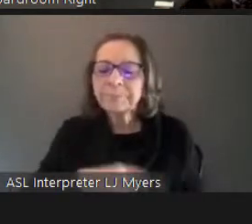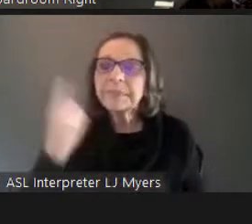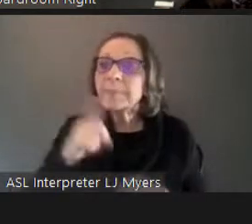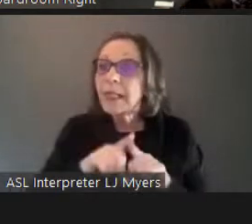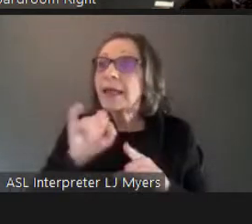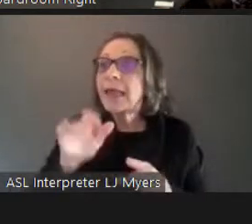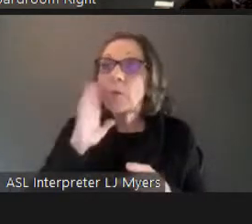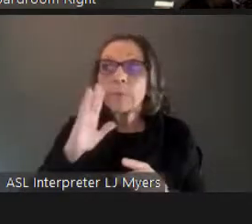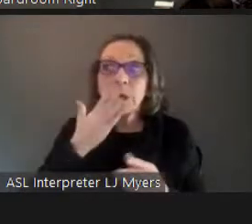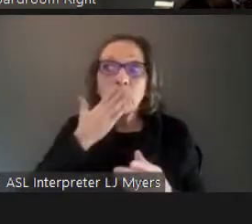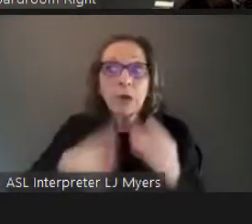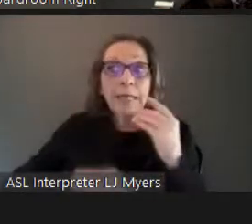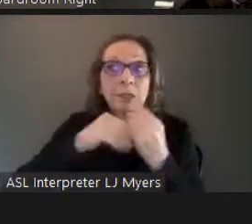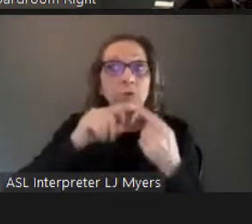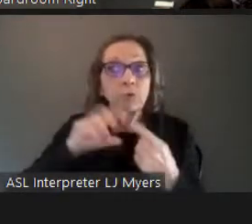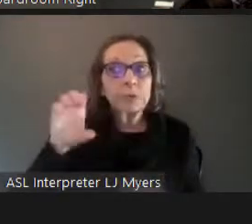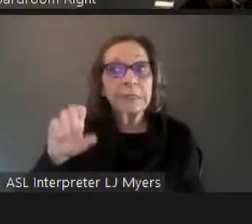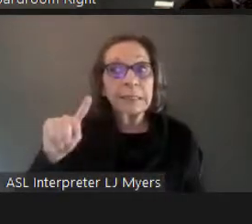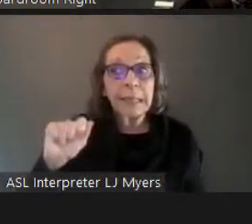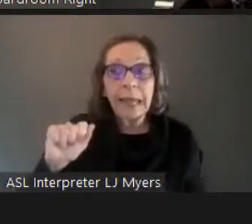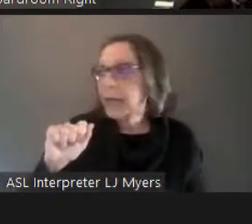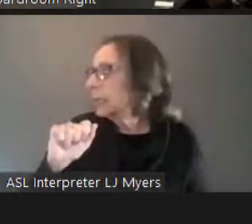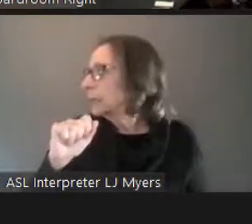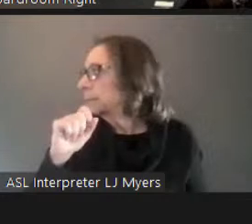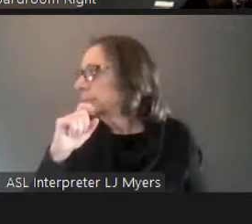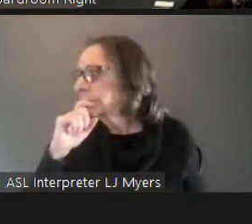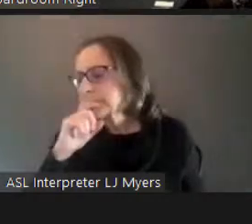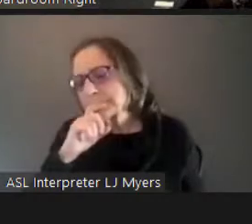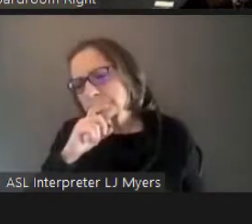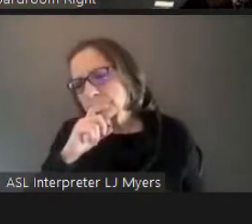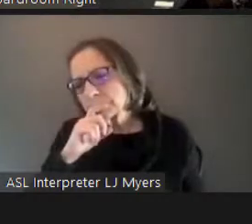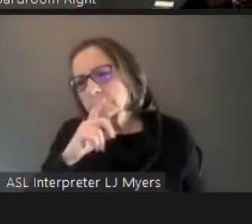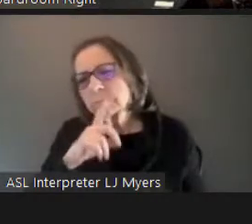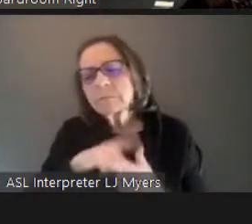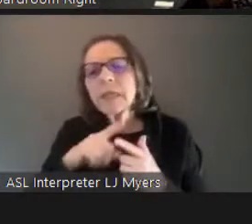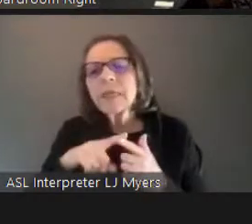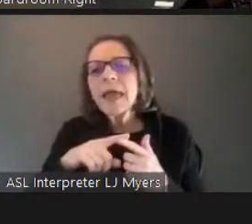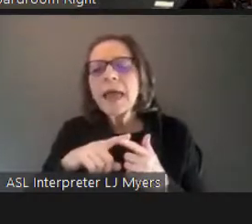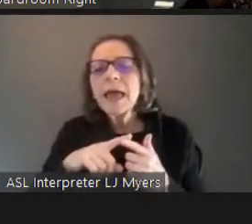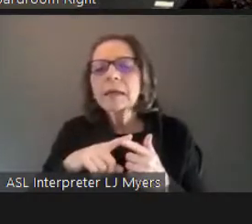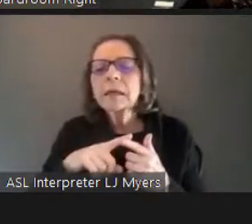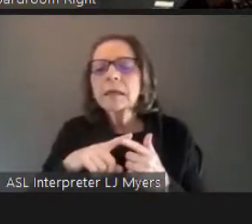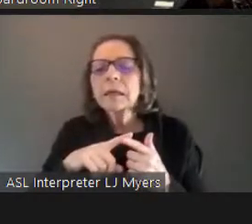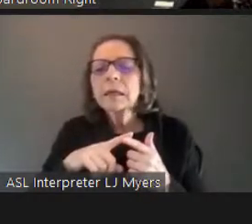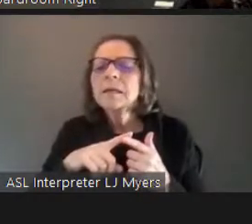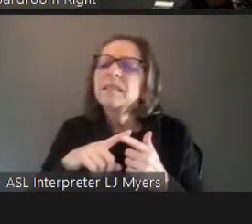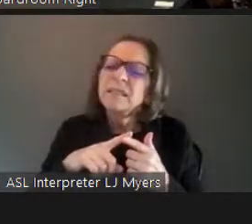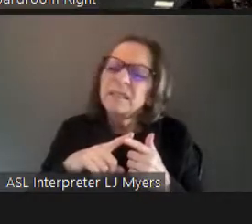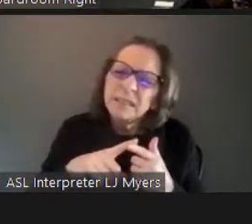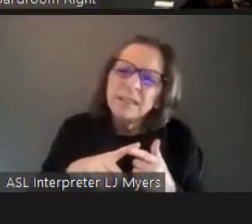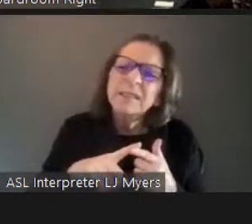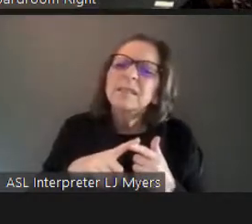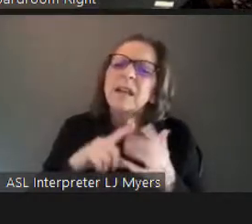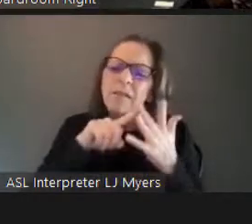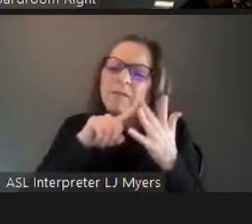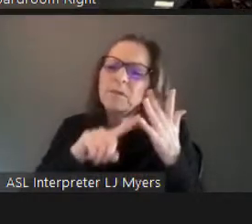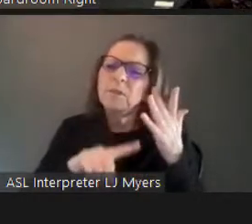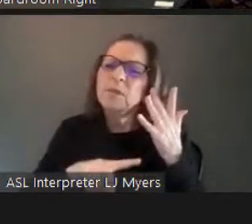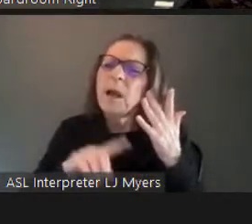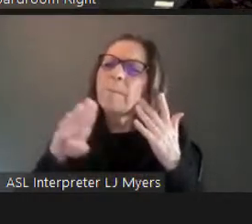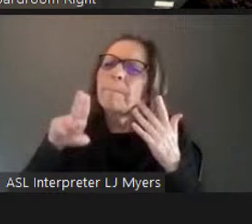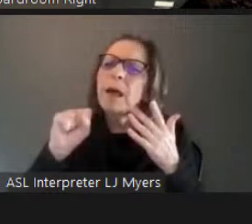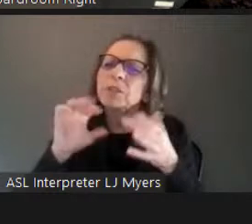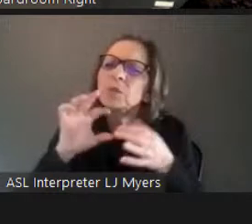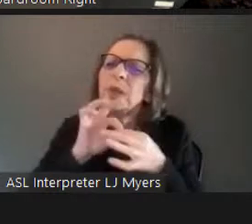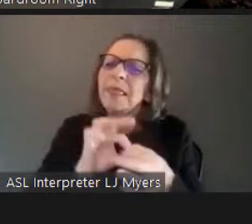a great addition to CTA. And then a bunch of mostly bus related reliability